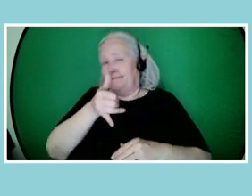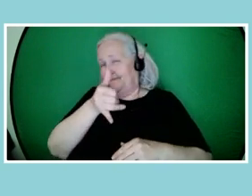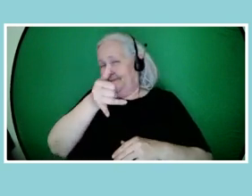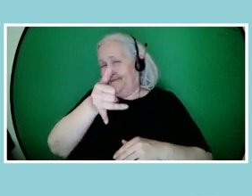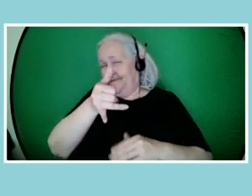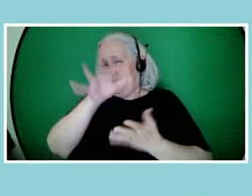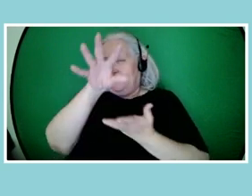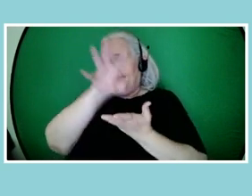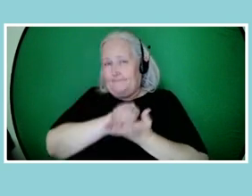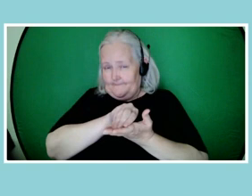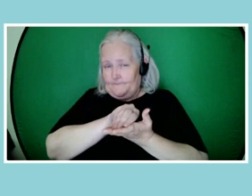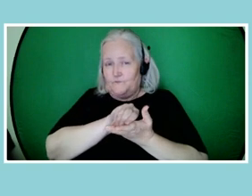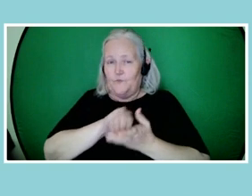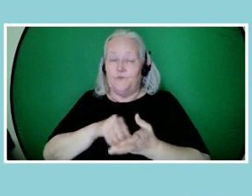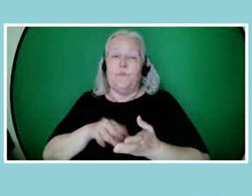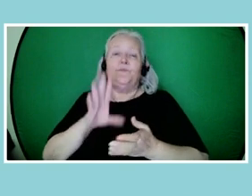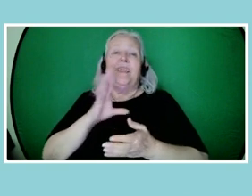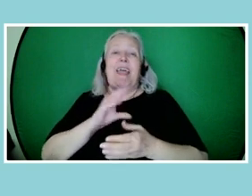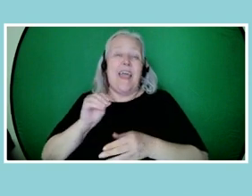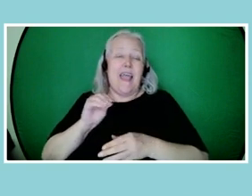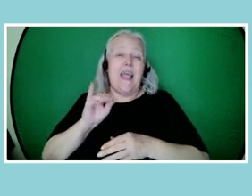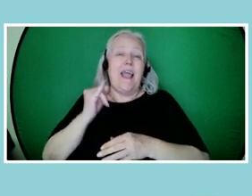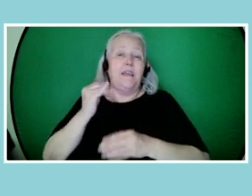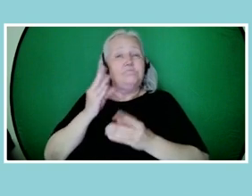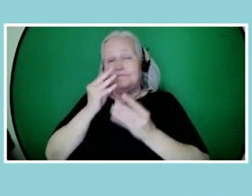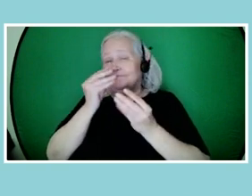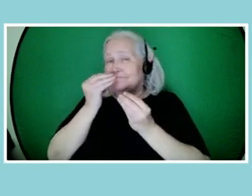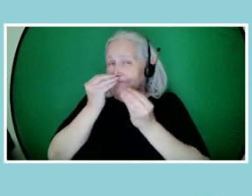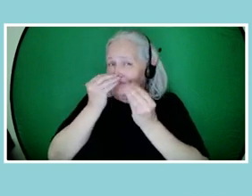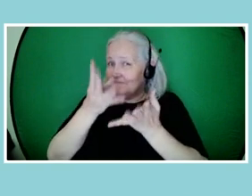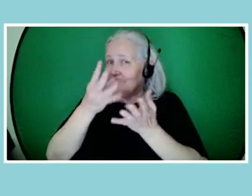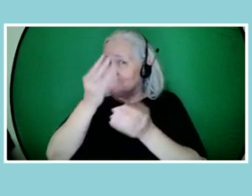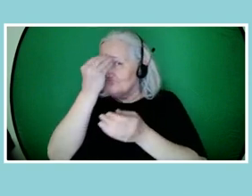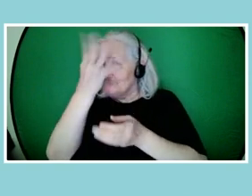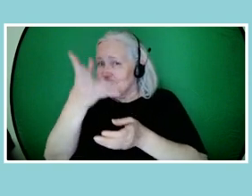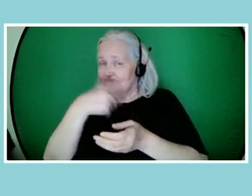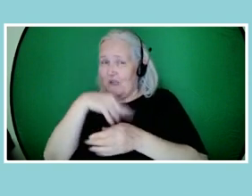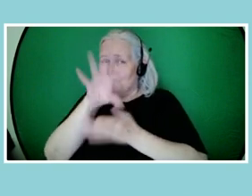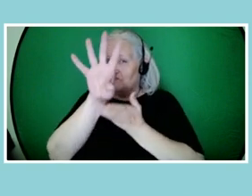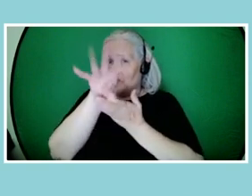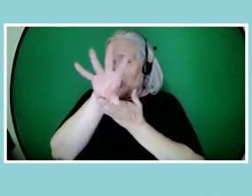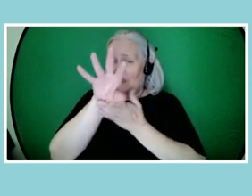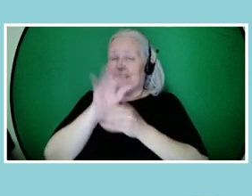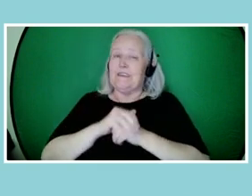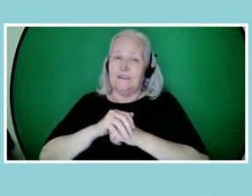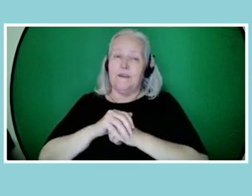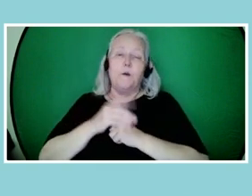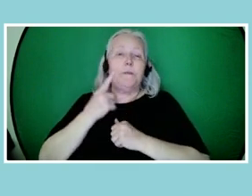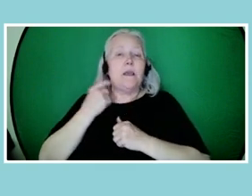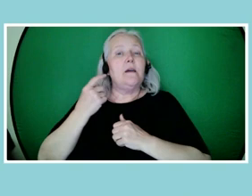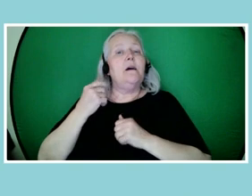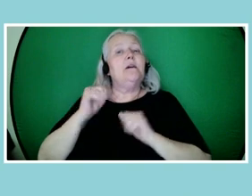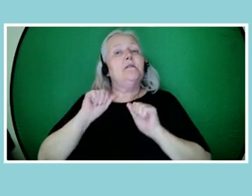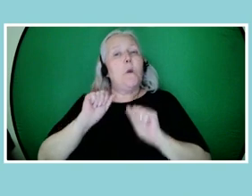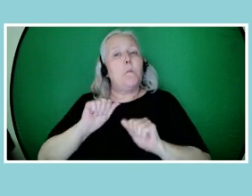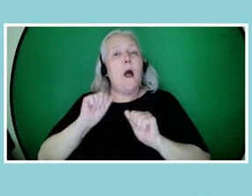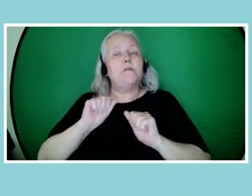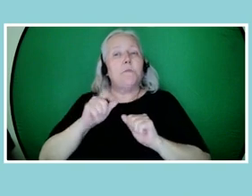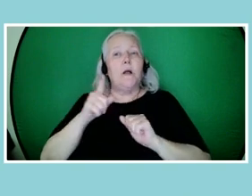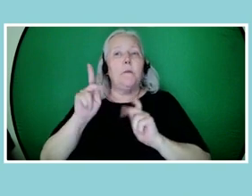if possible, let that person know that you're documenting them, because it's very possible that someone will adapt their